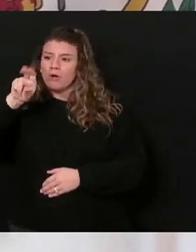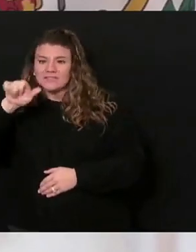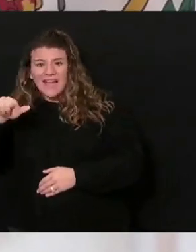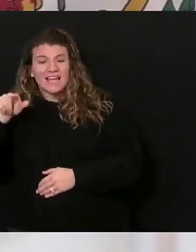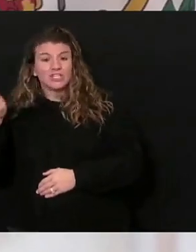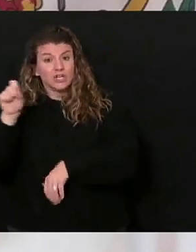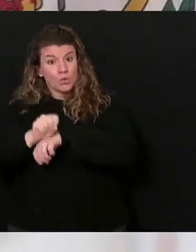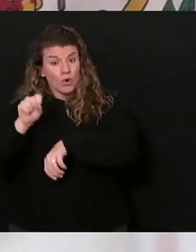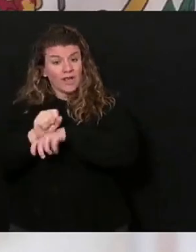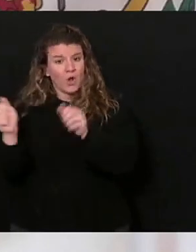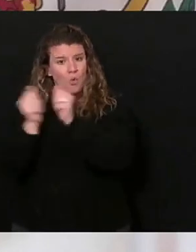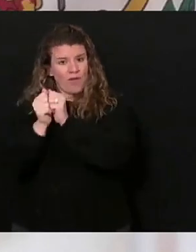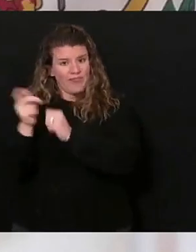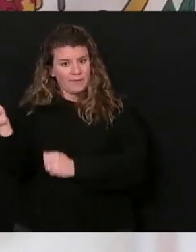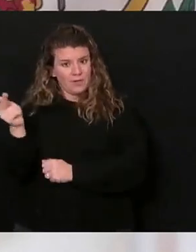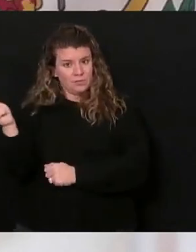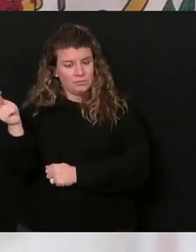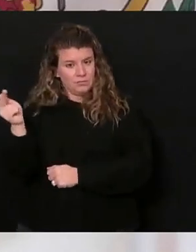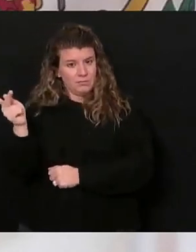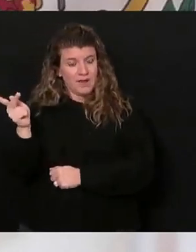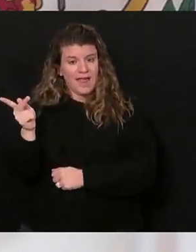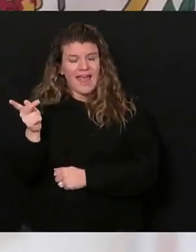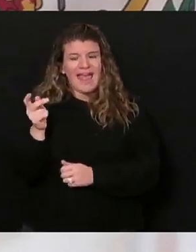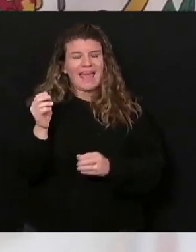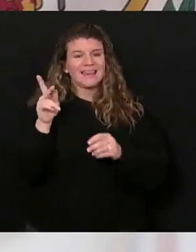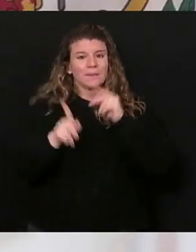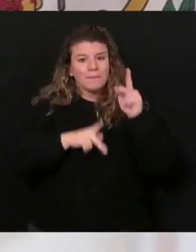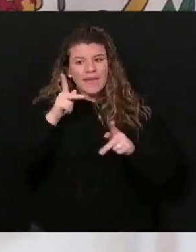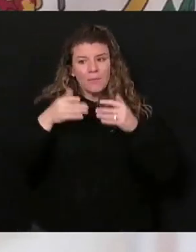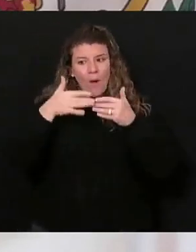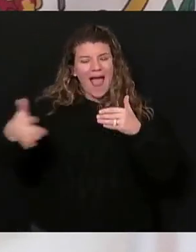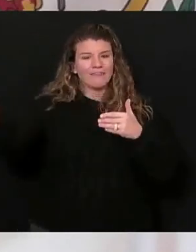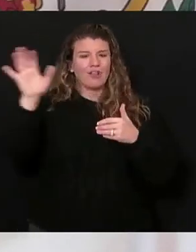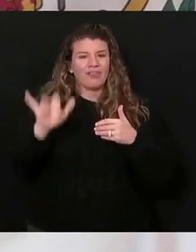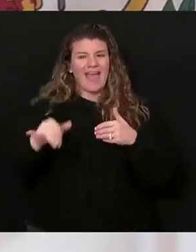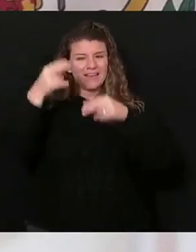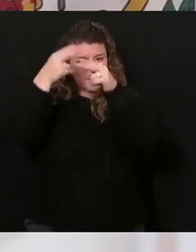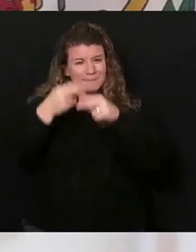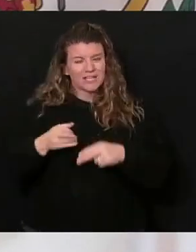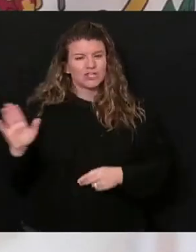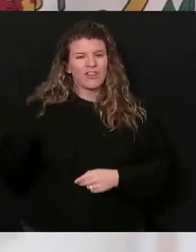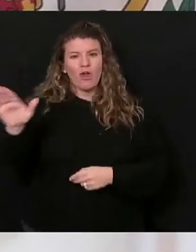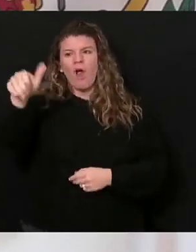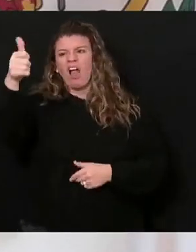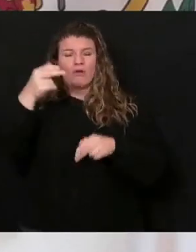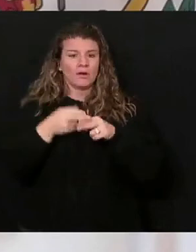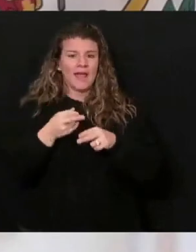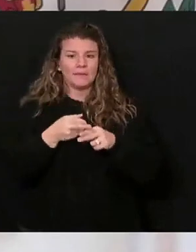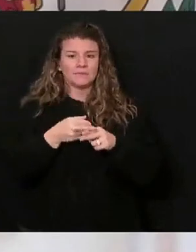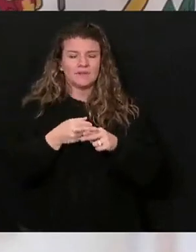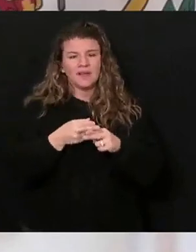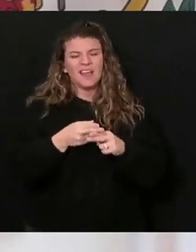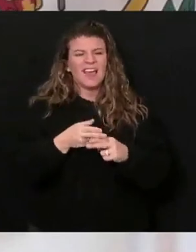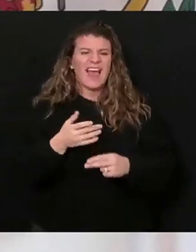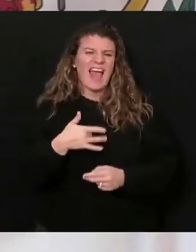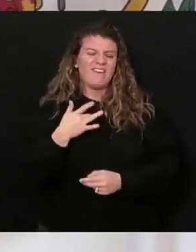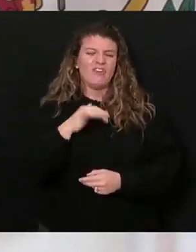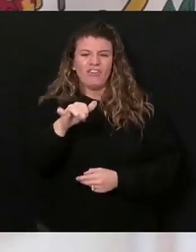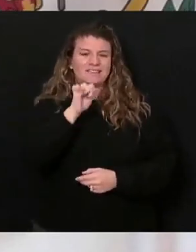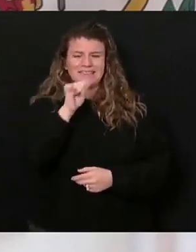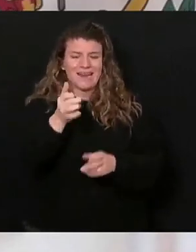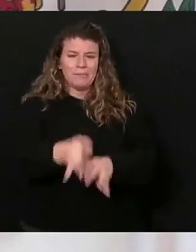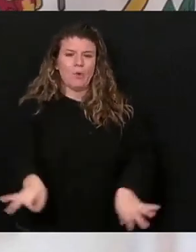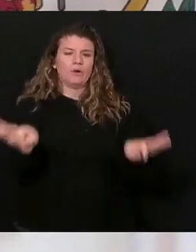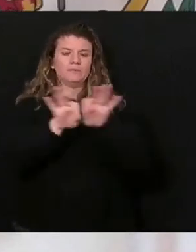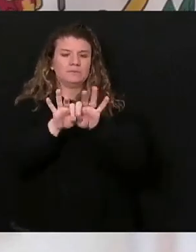people beyond that, those people really and truly, to mention other people's names and everything, I think is really counterproductive to